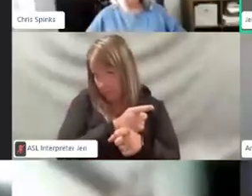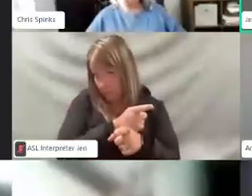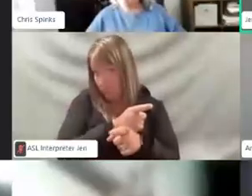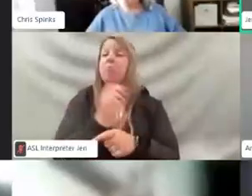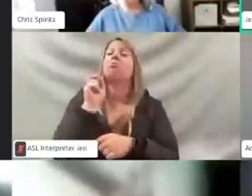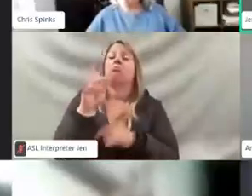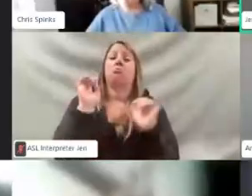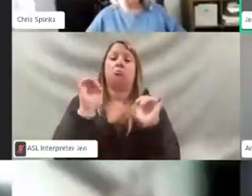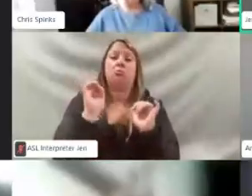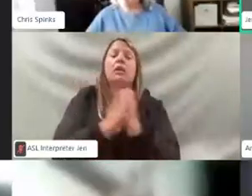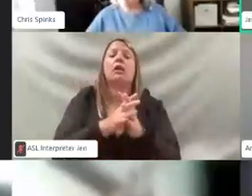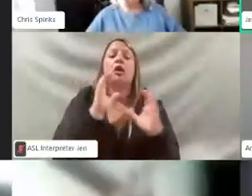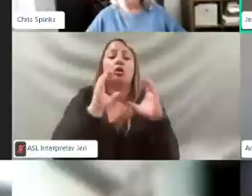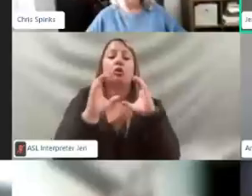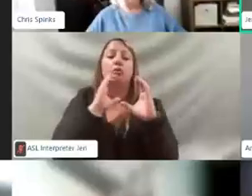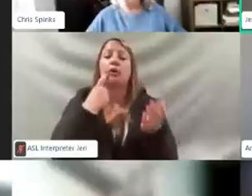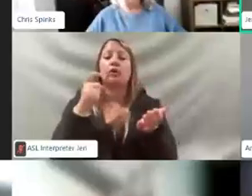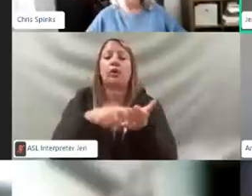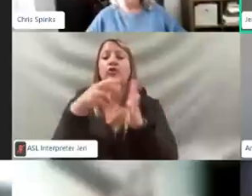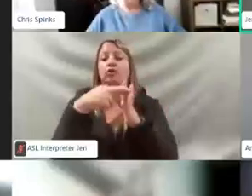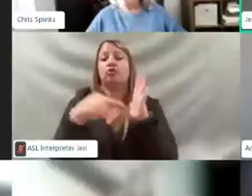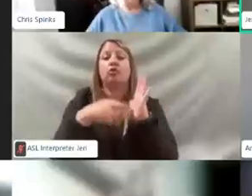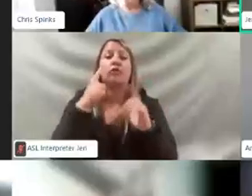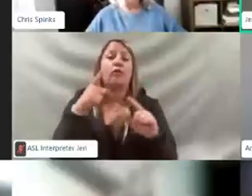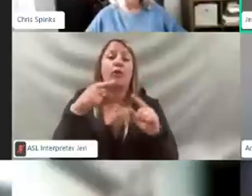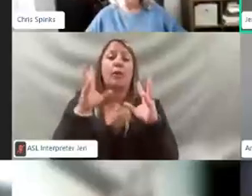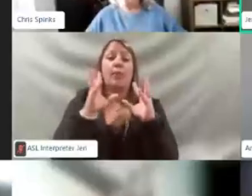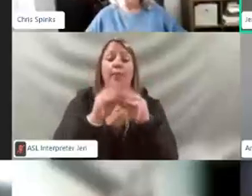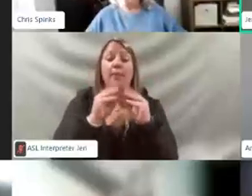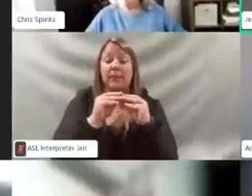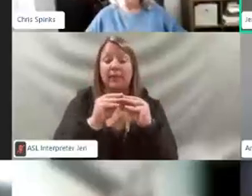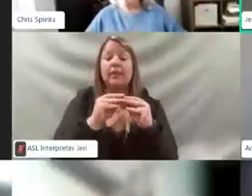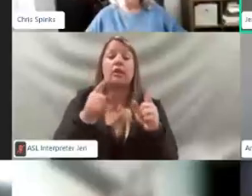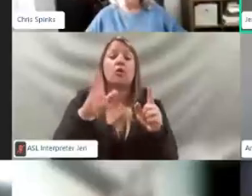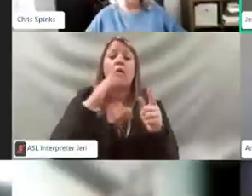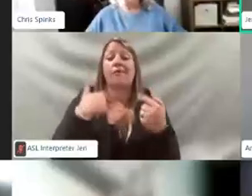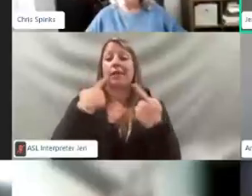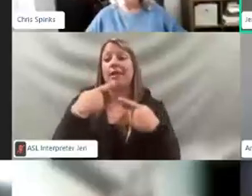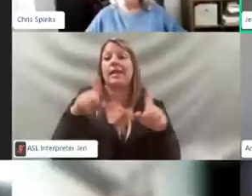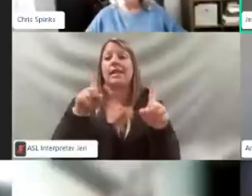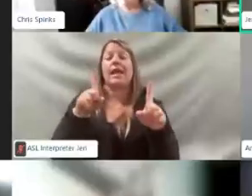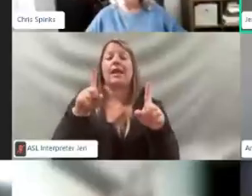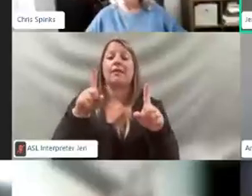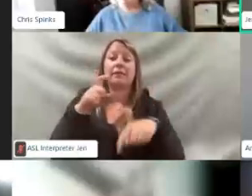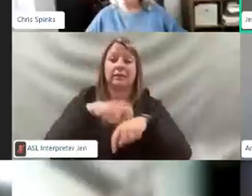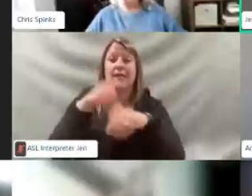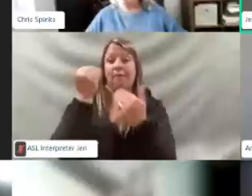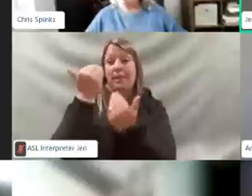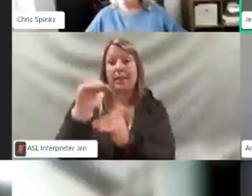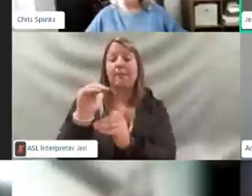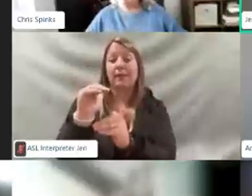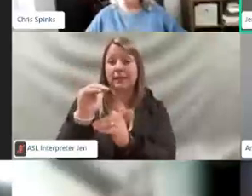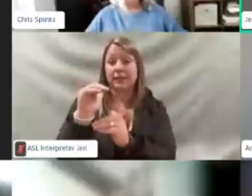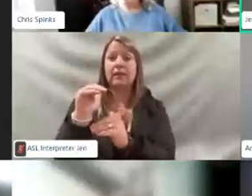Okay, the notice of communication rules for the public meetings. There'll be an announcement of the speaker's time limit. The